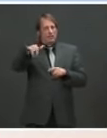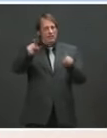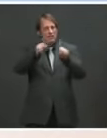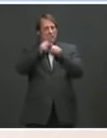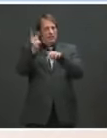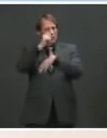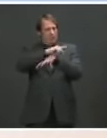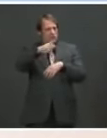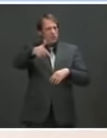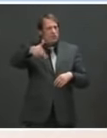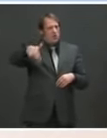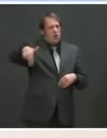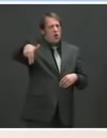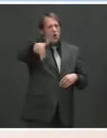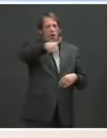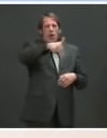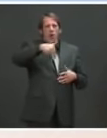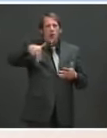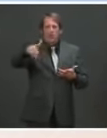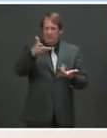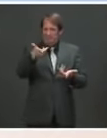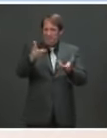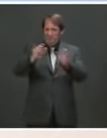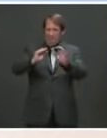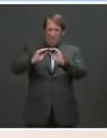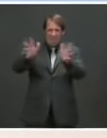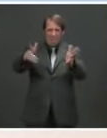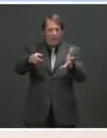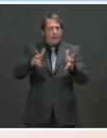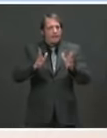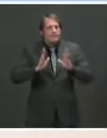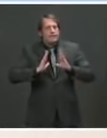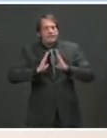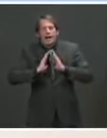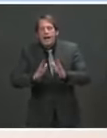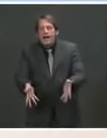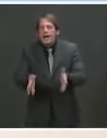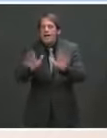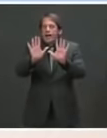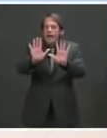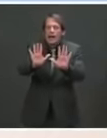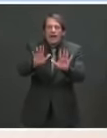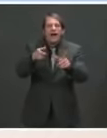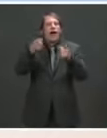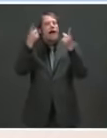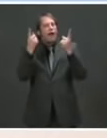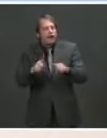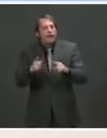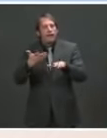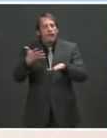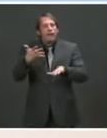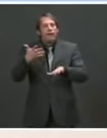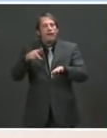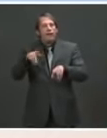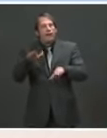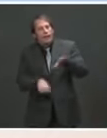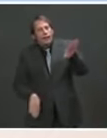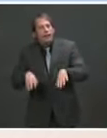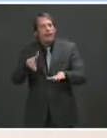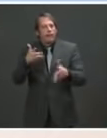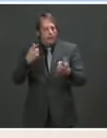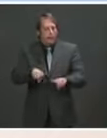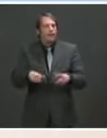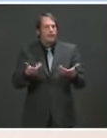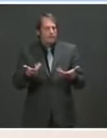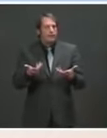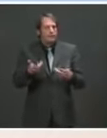to be completely transparent. He's absolutely fine. As he was on Friday, was this weekend. He spent the weekend at Camp David. He's good. Go ahead.